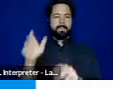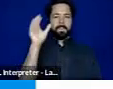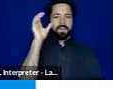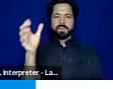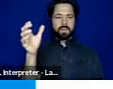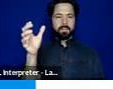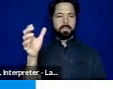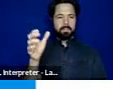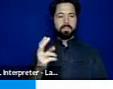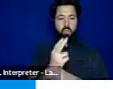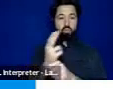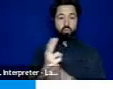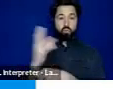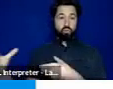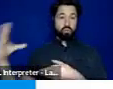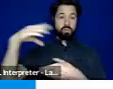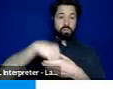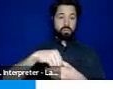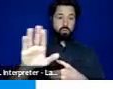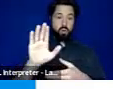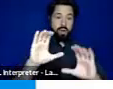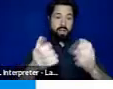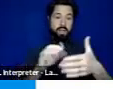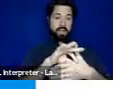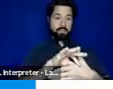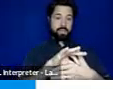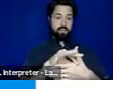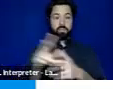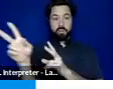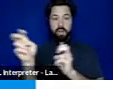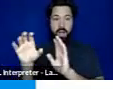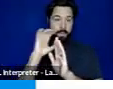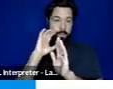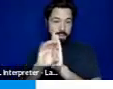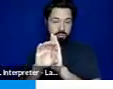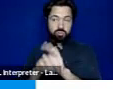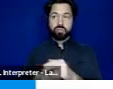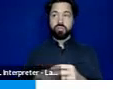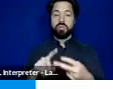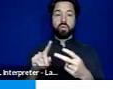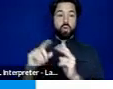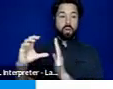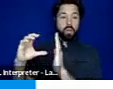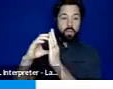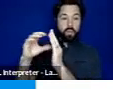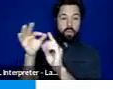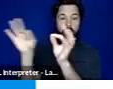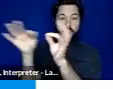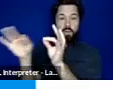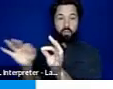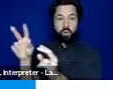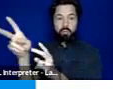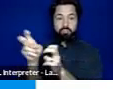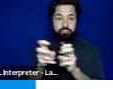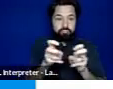in your material. So you copy the picture, you take the text and now put the text in